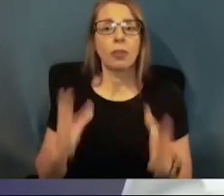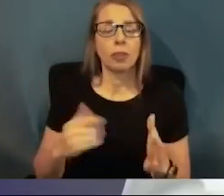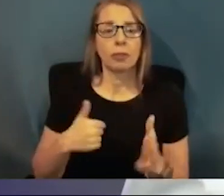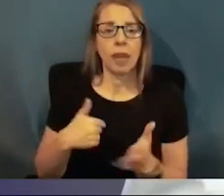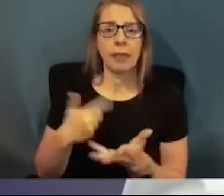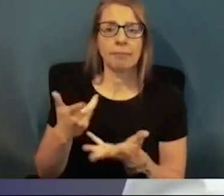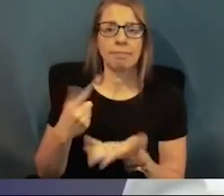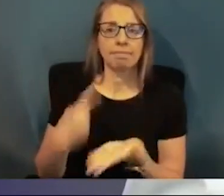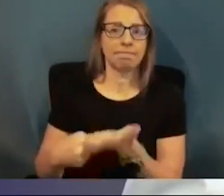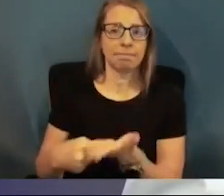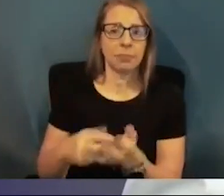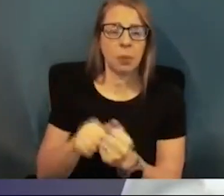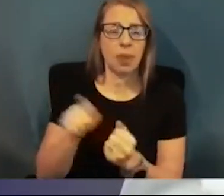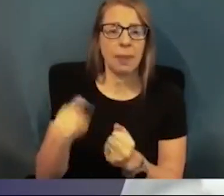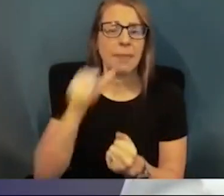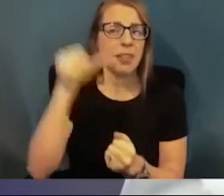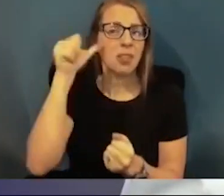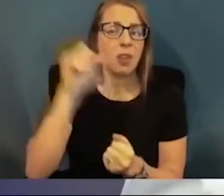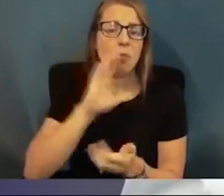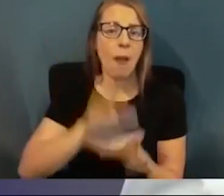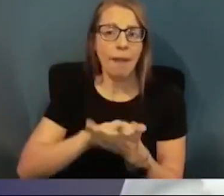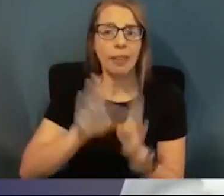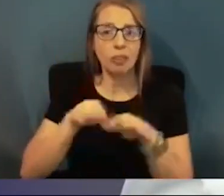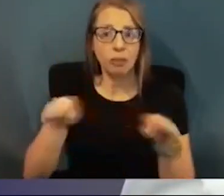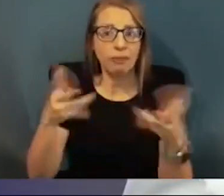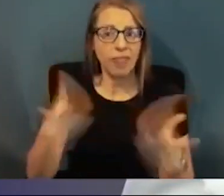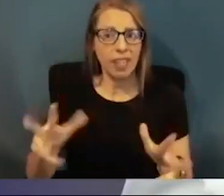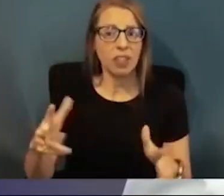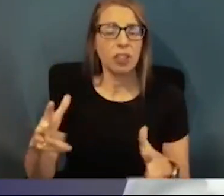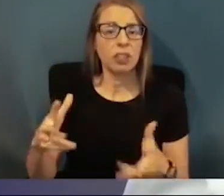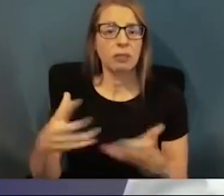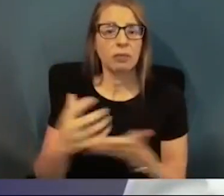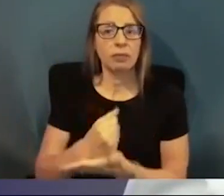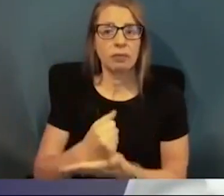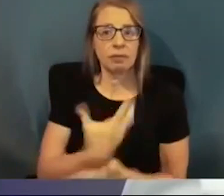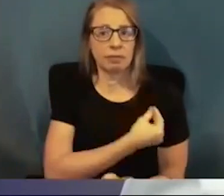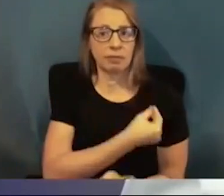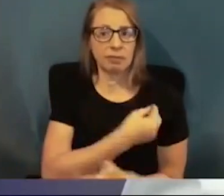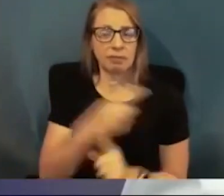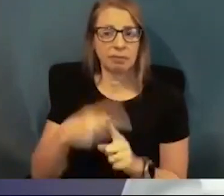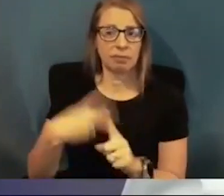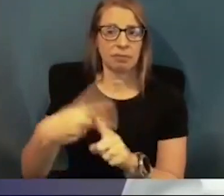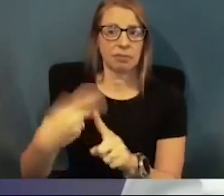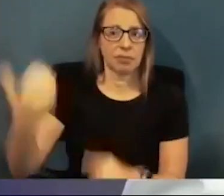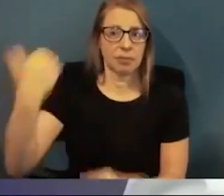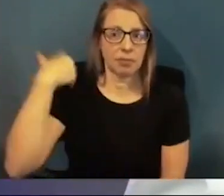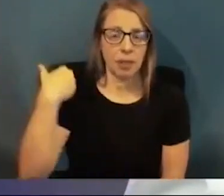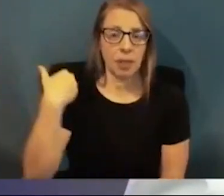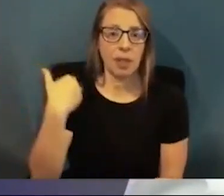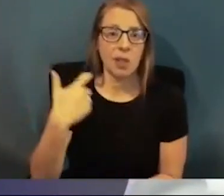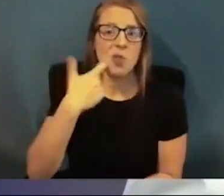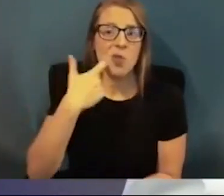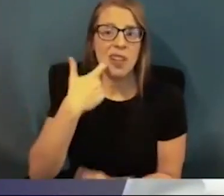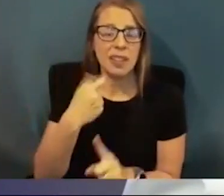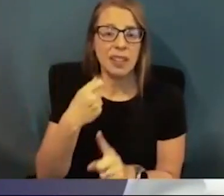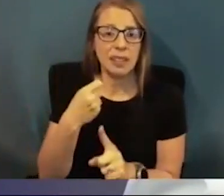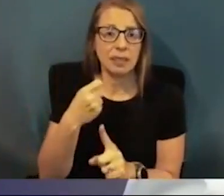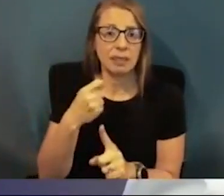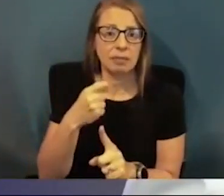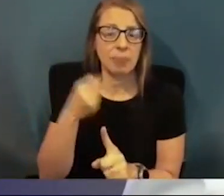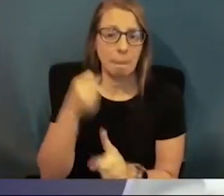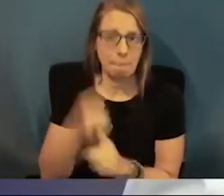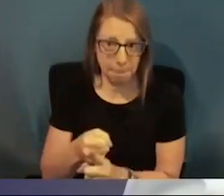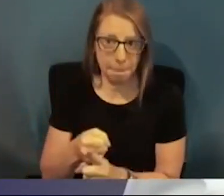his wife and children who had been vaccinated months ago all just recently went through a round of